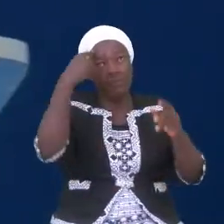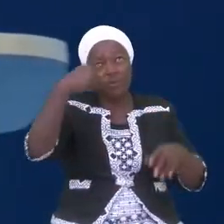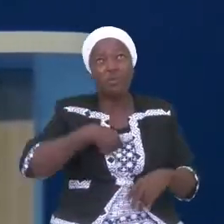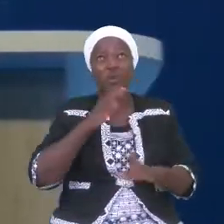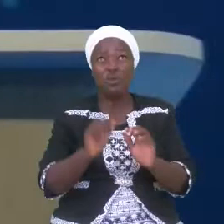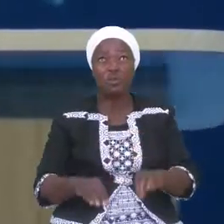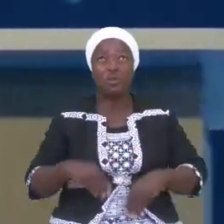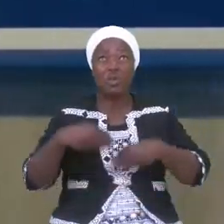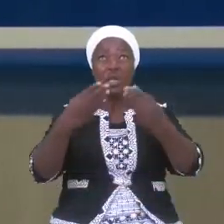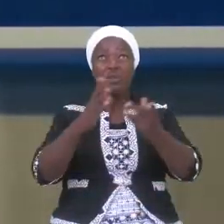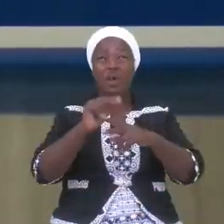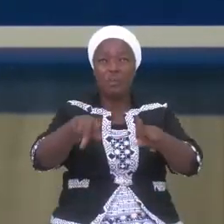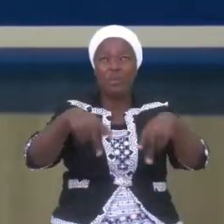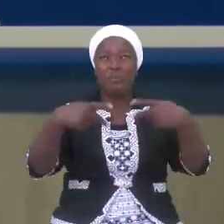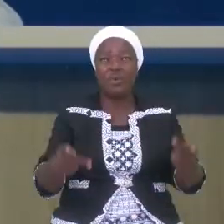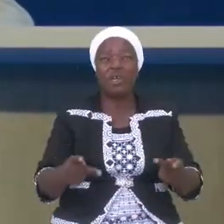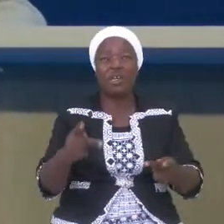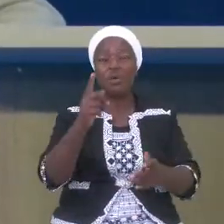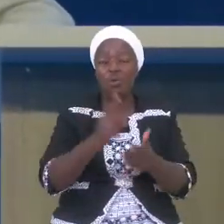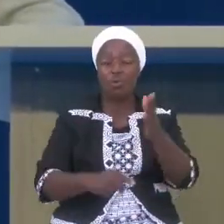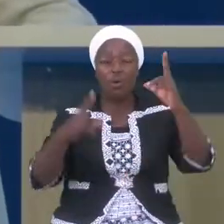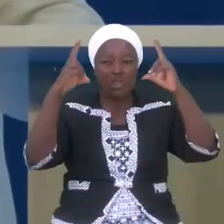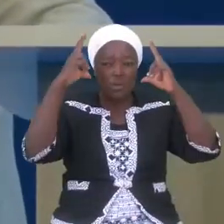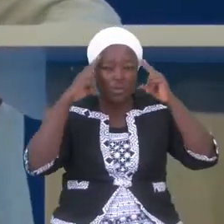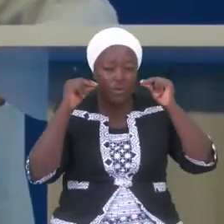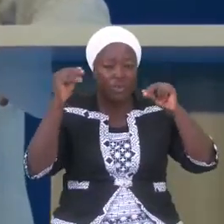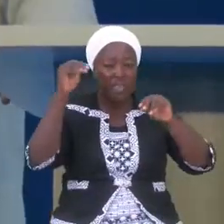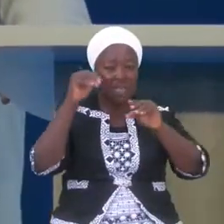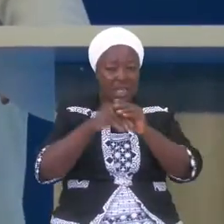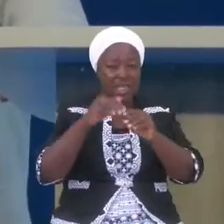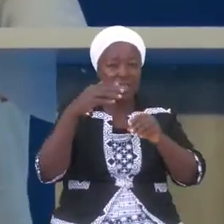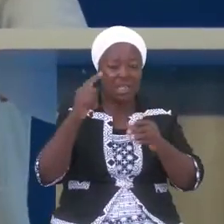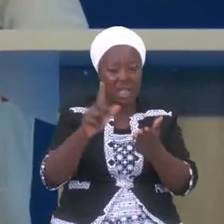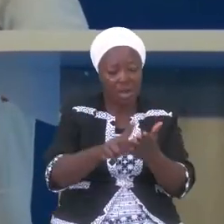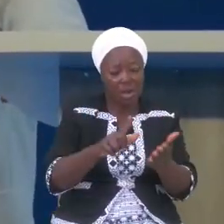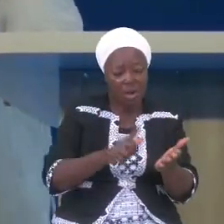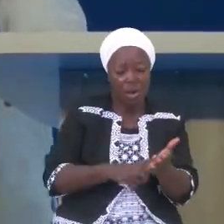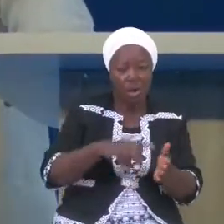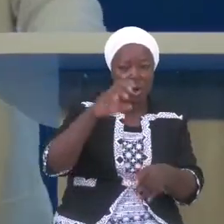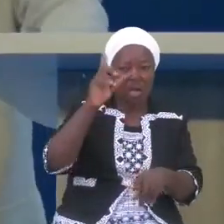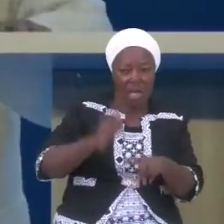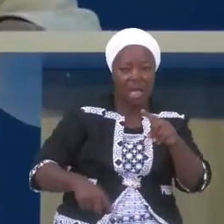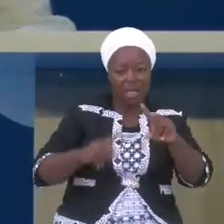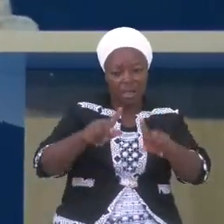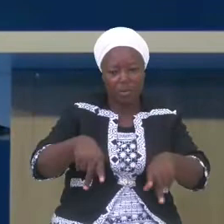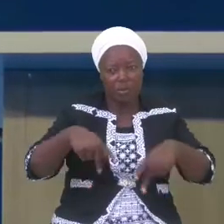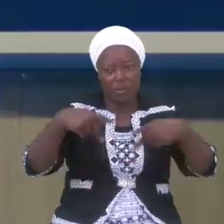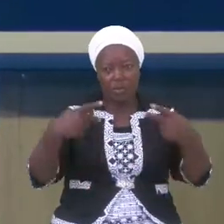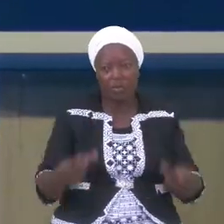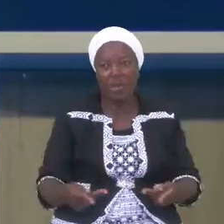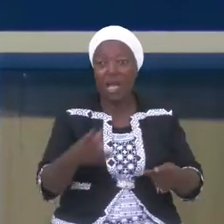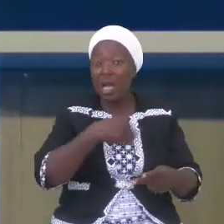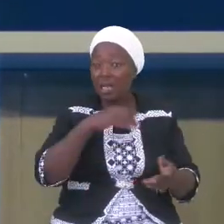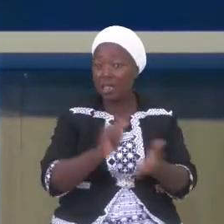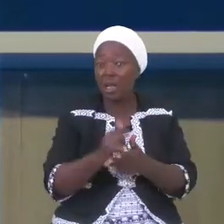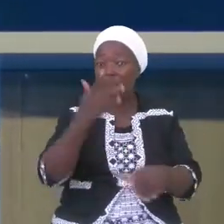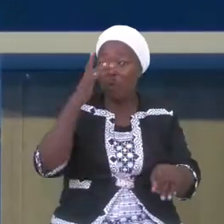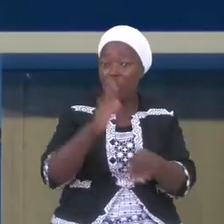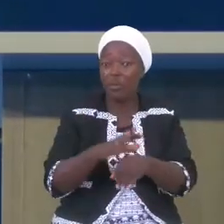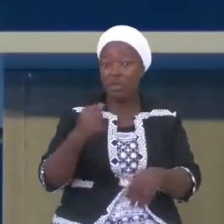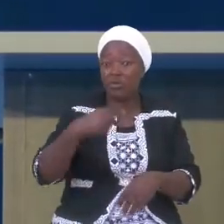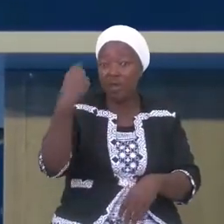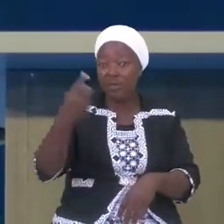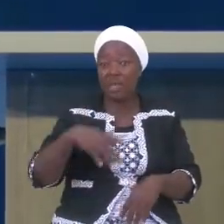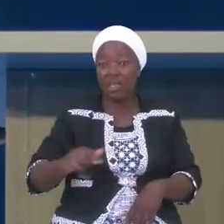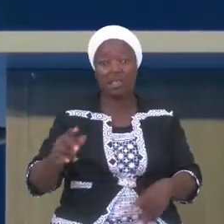you provided what Moses in the law could not provide. And that promise of